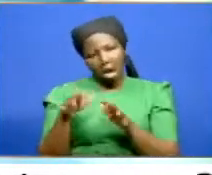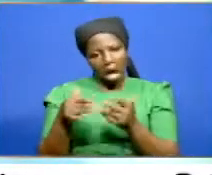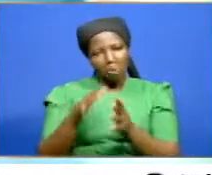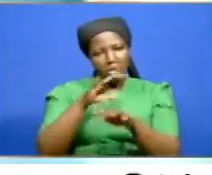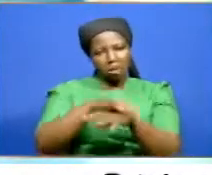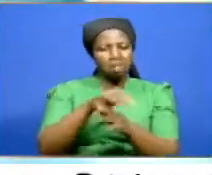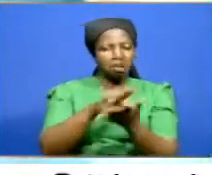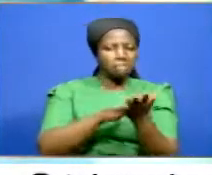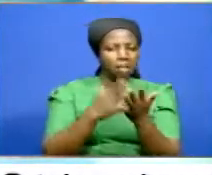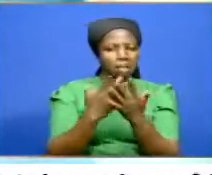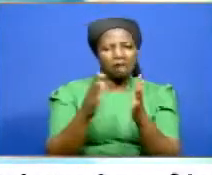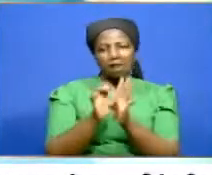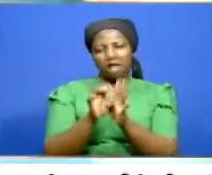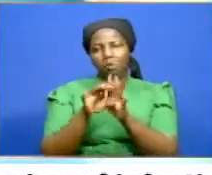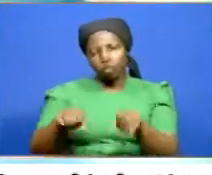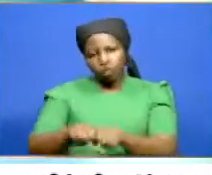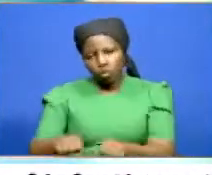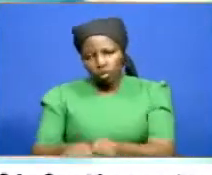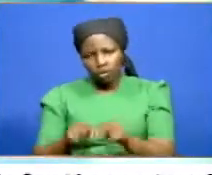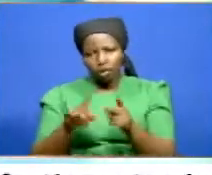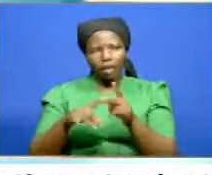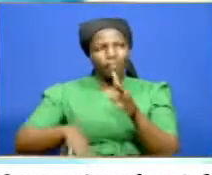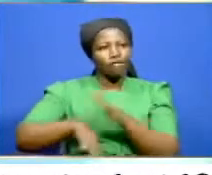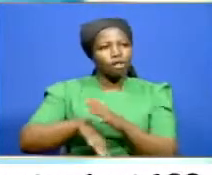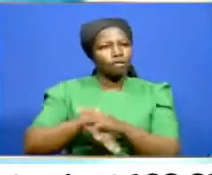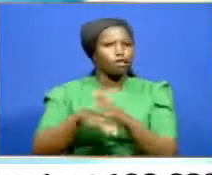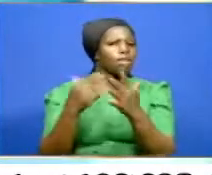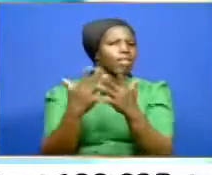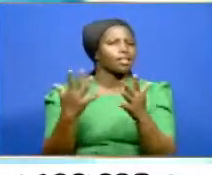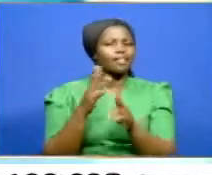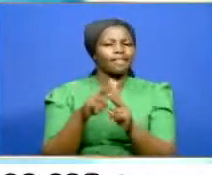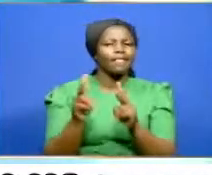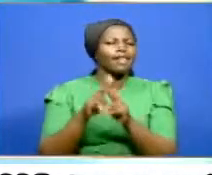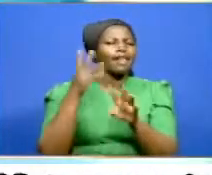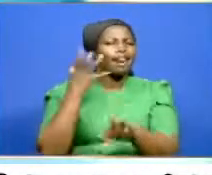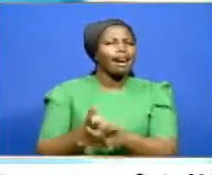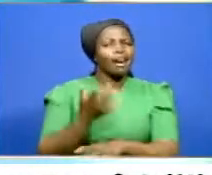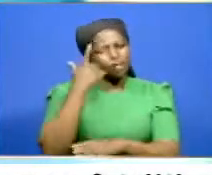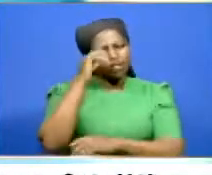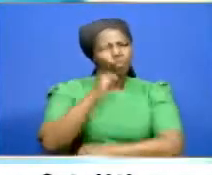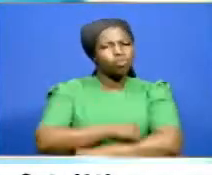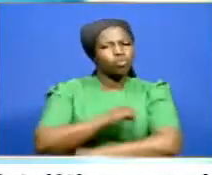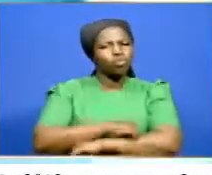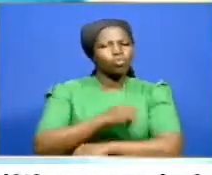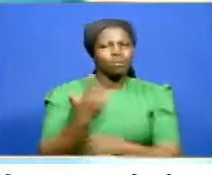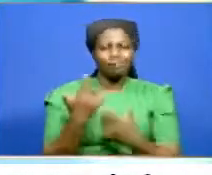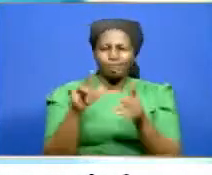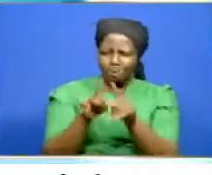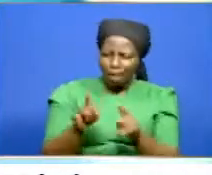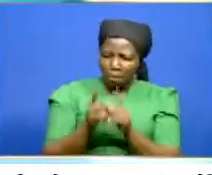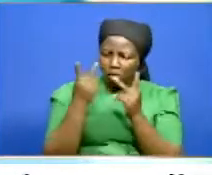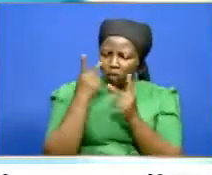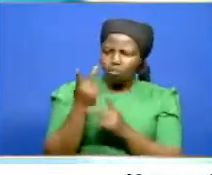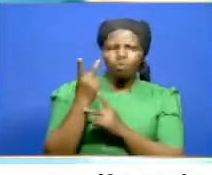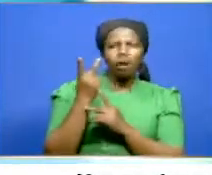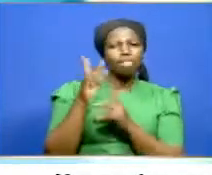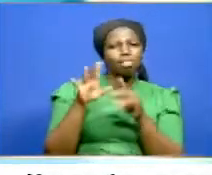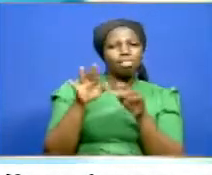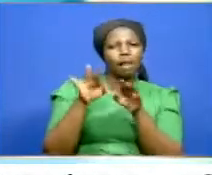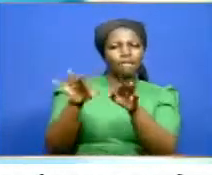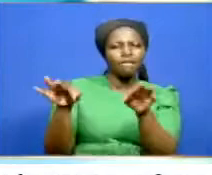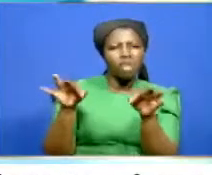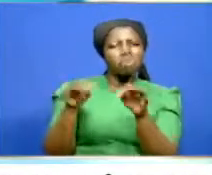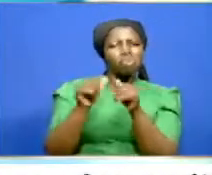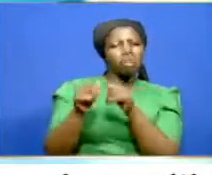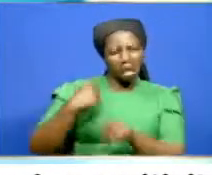shoes, football equipment, accessories. It's so difficult for academy. Look at, in fact, even the type of facilities that we are